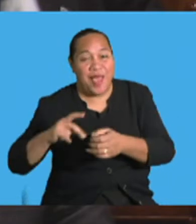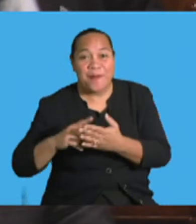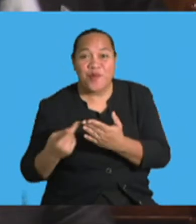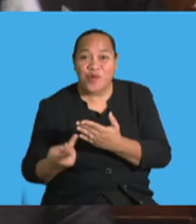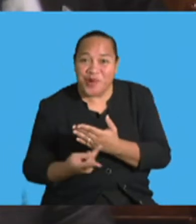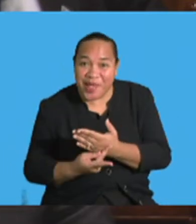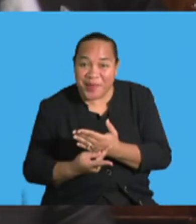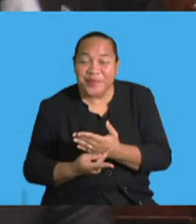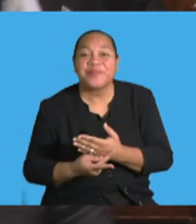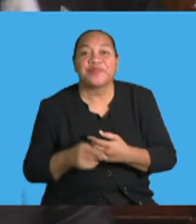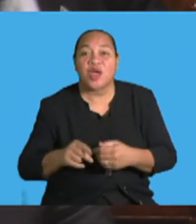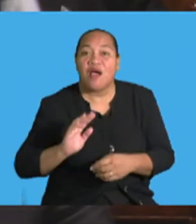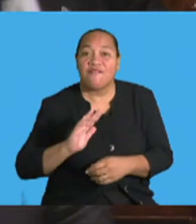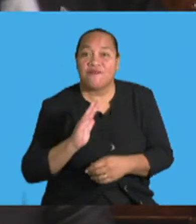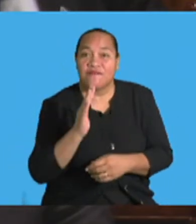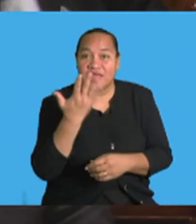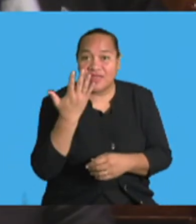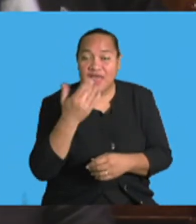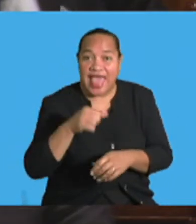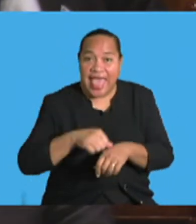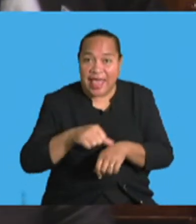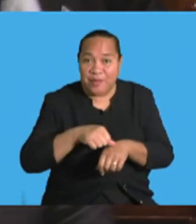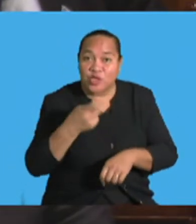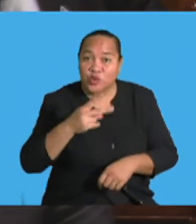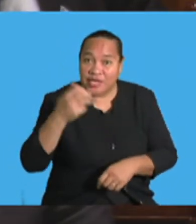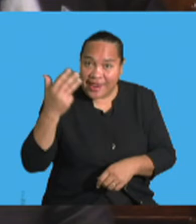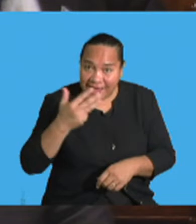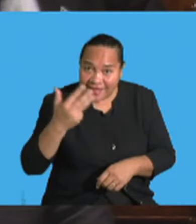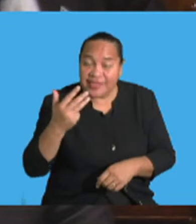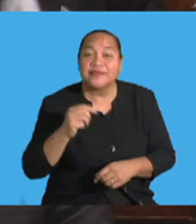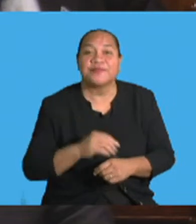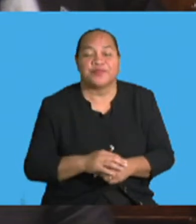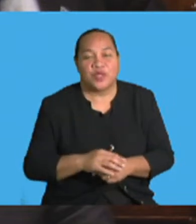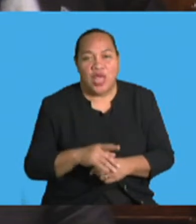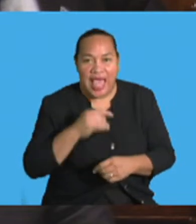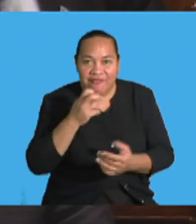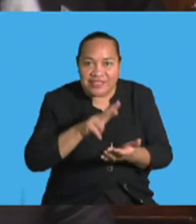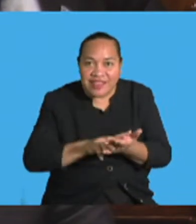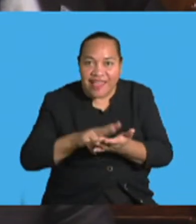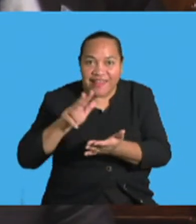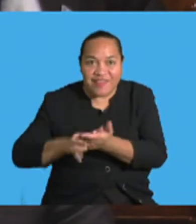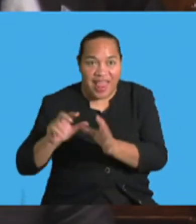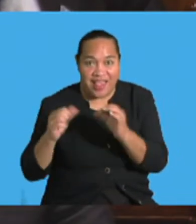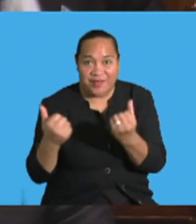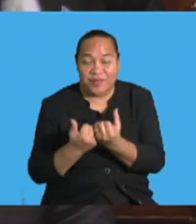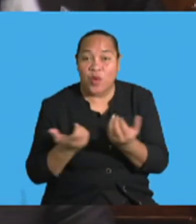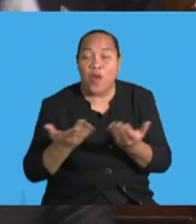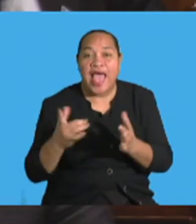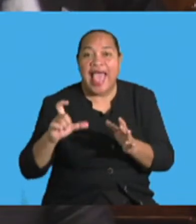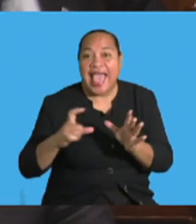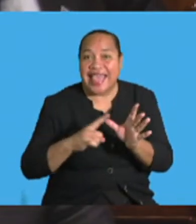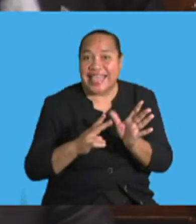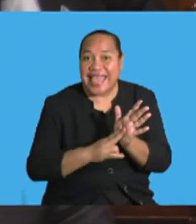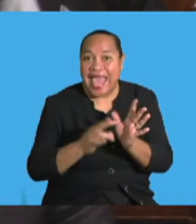Mr. Speaker, on the 5th April 2019, with the signing of the PLS agreement in Canberra, paved